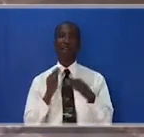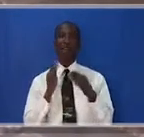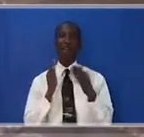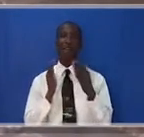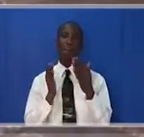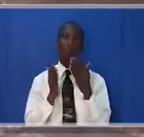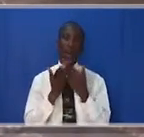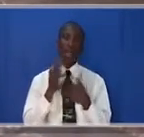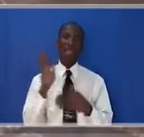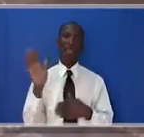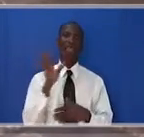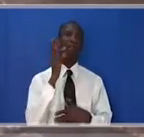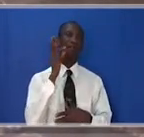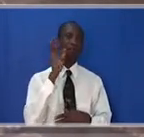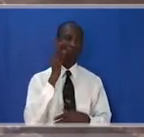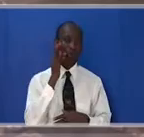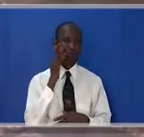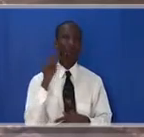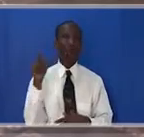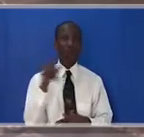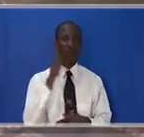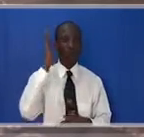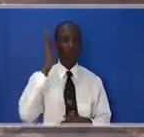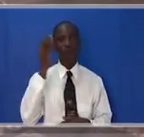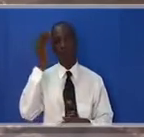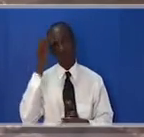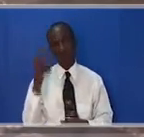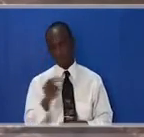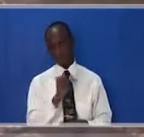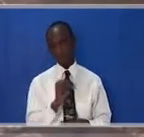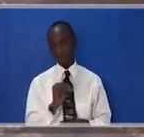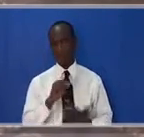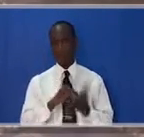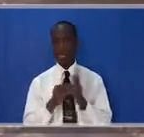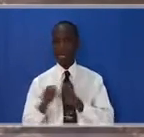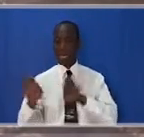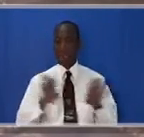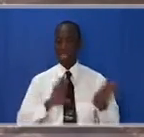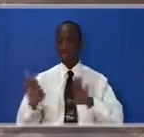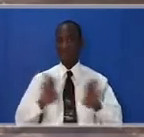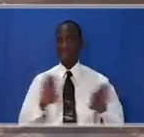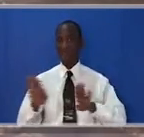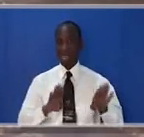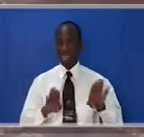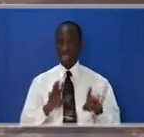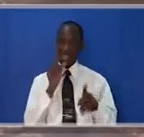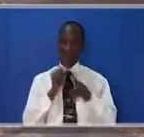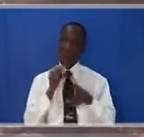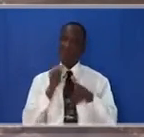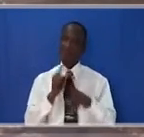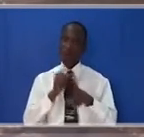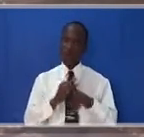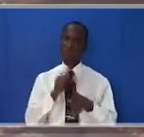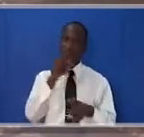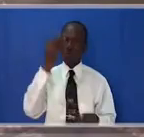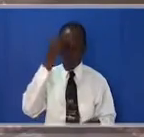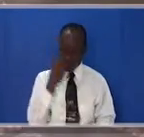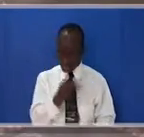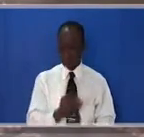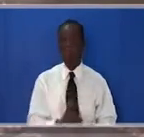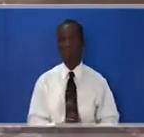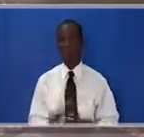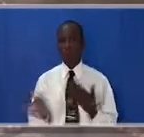mfa ho se ne obesi atenas wo ne office ana ne dem no adwe ne ho a se ne me pia monte nsem se na me koka